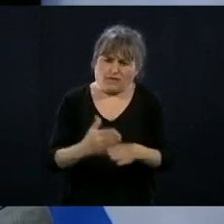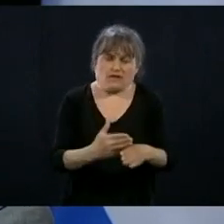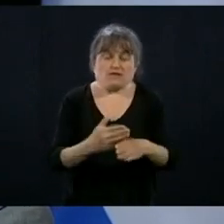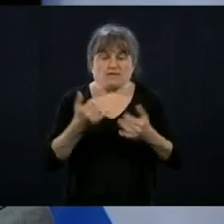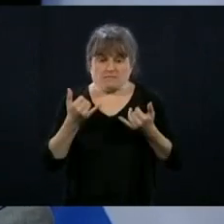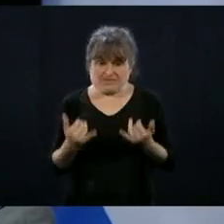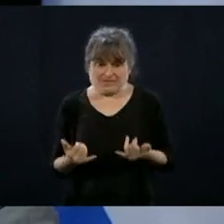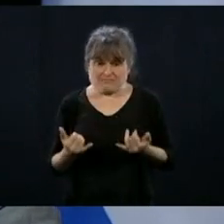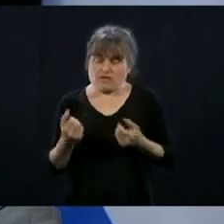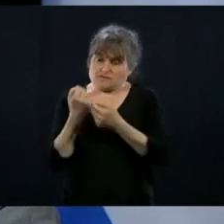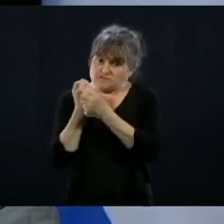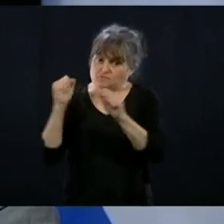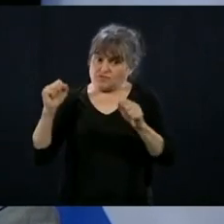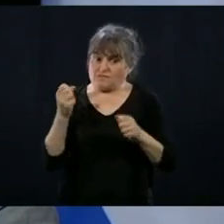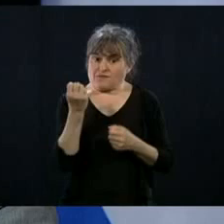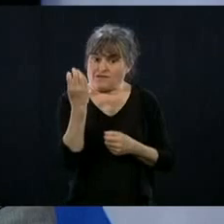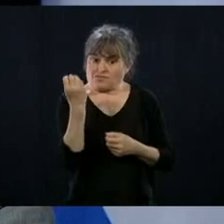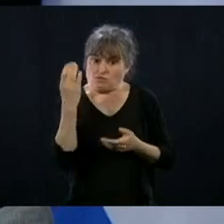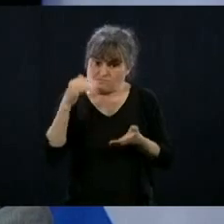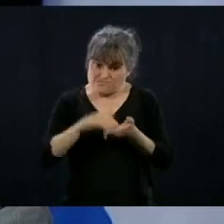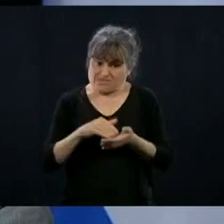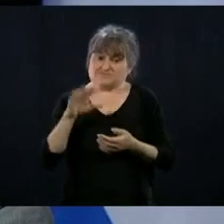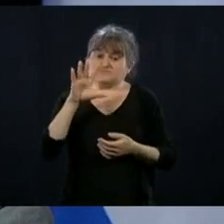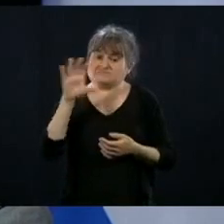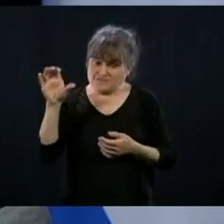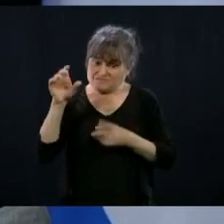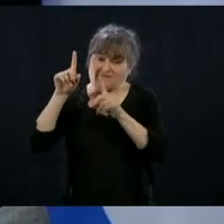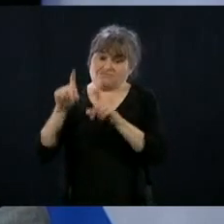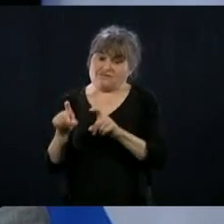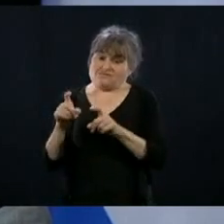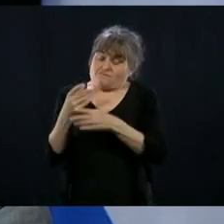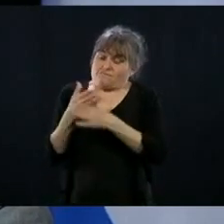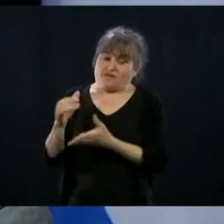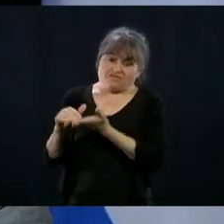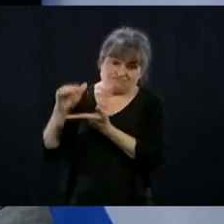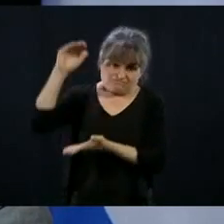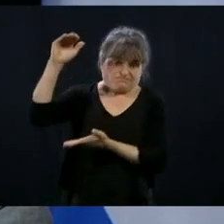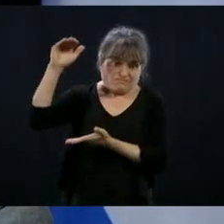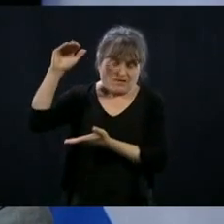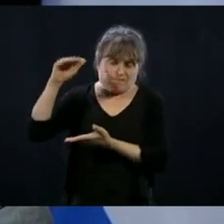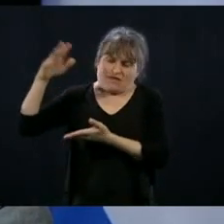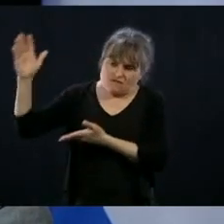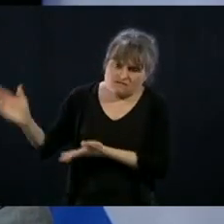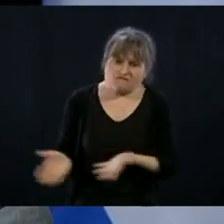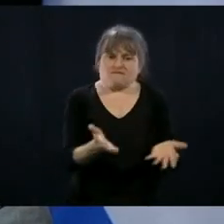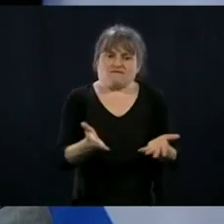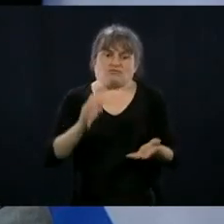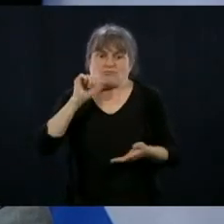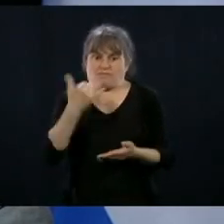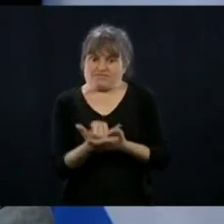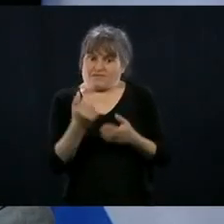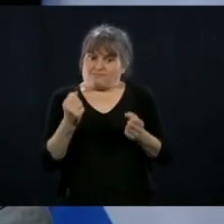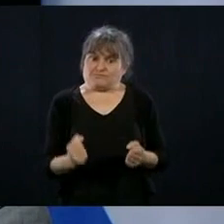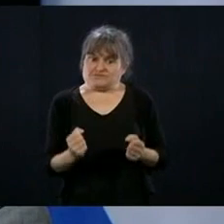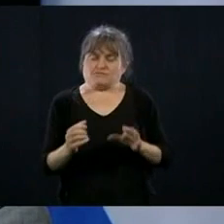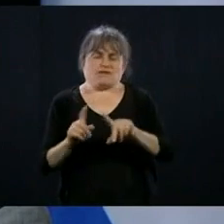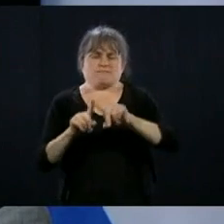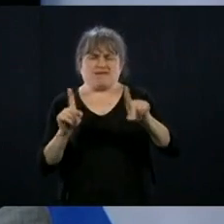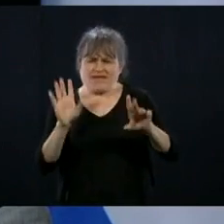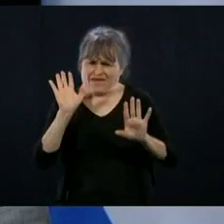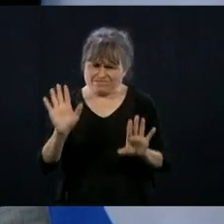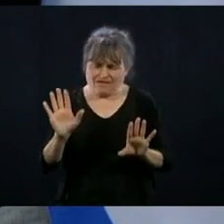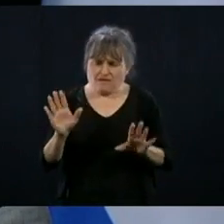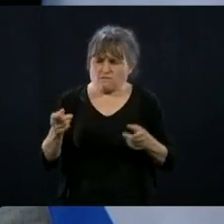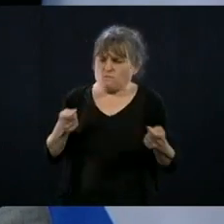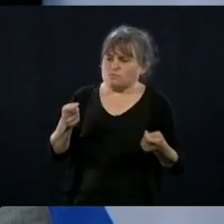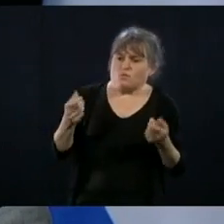of 14,500 tests that we can switch on tomorrow morning. However, we have to use them correctly. If